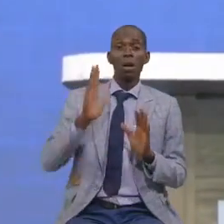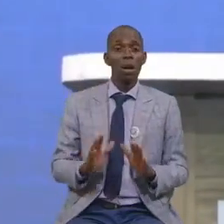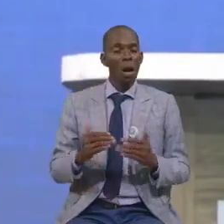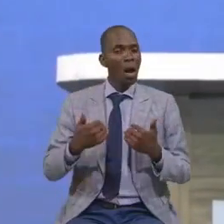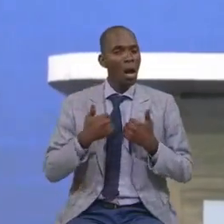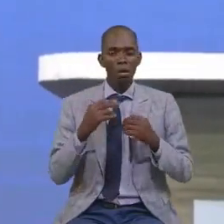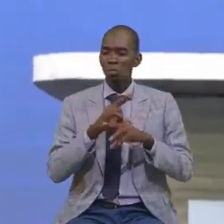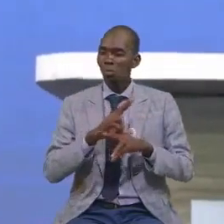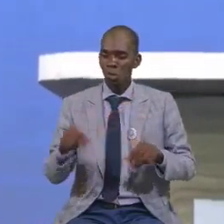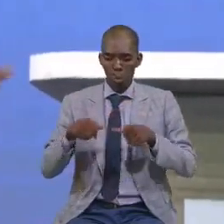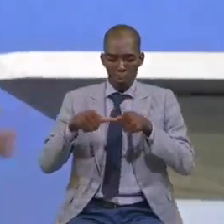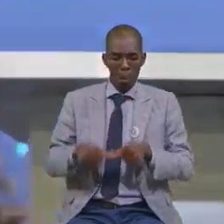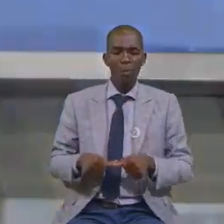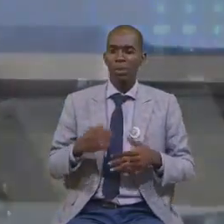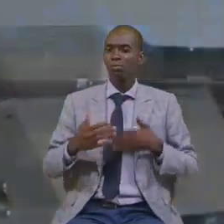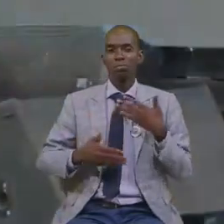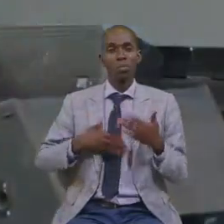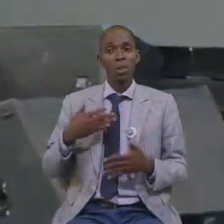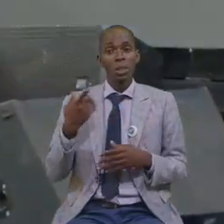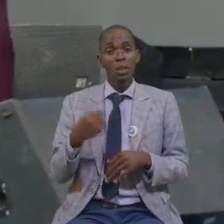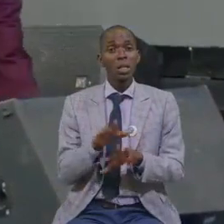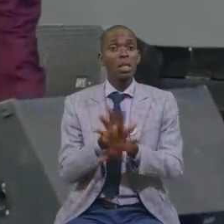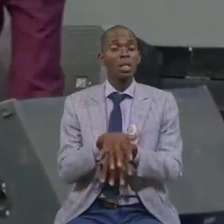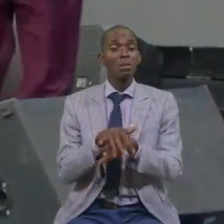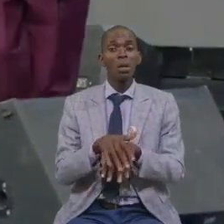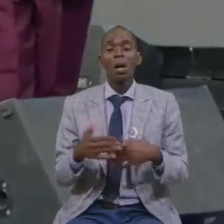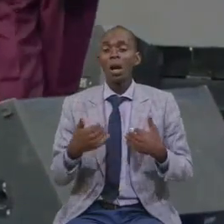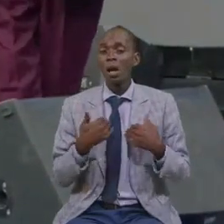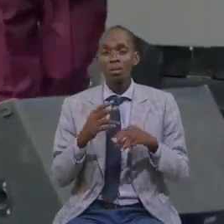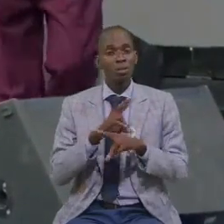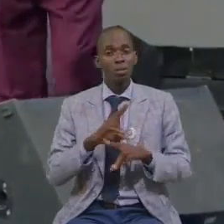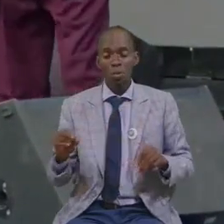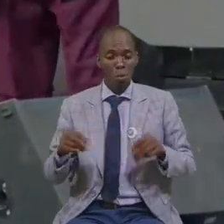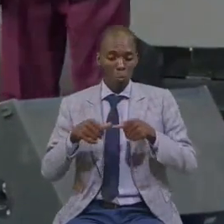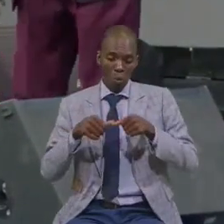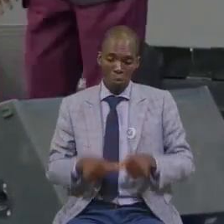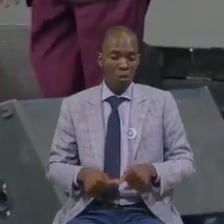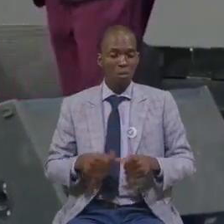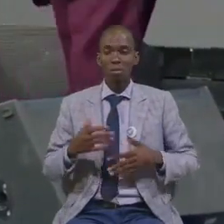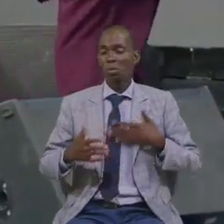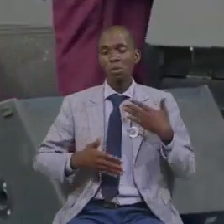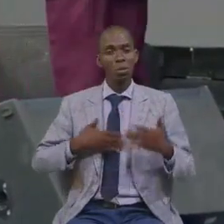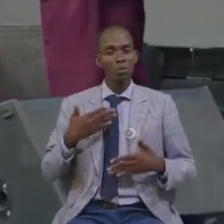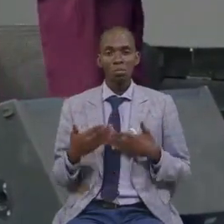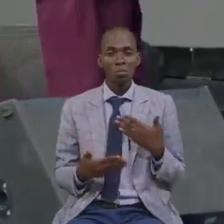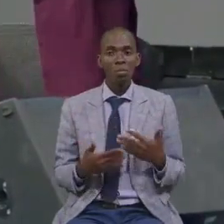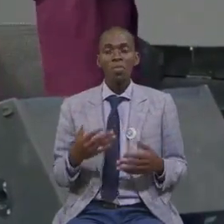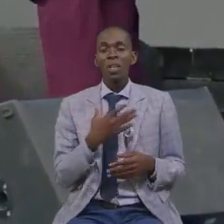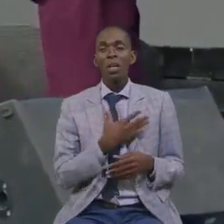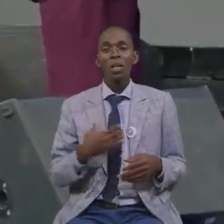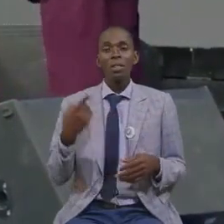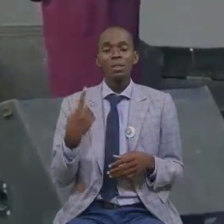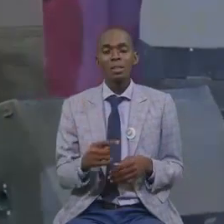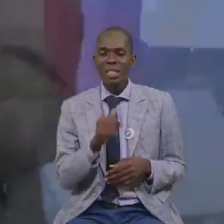permanent joy. The hypocrite has no joy, permanent joy. And the